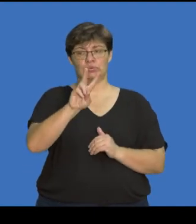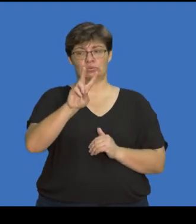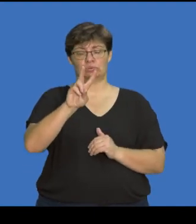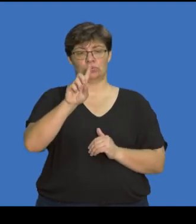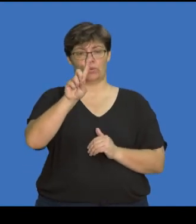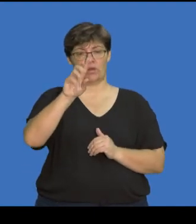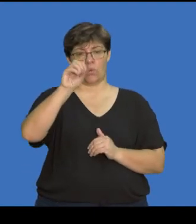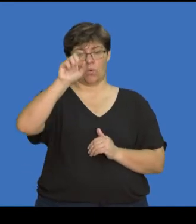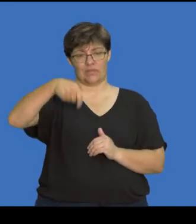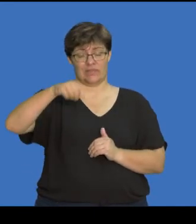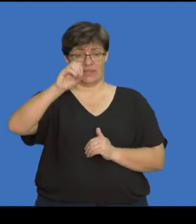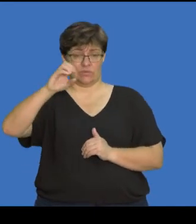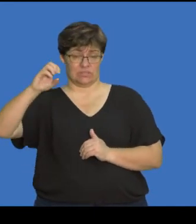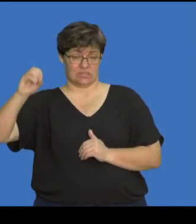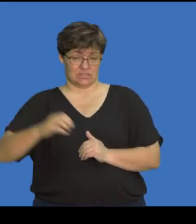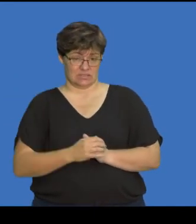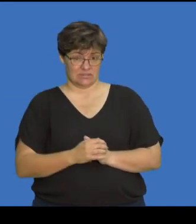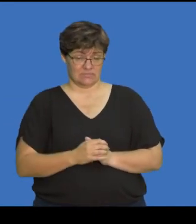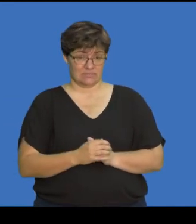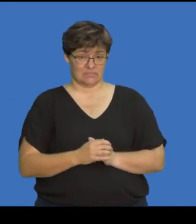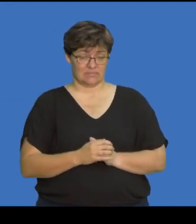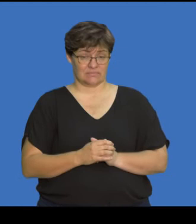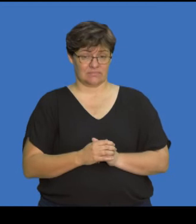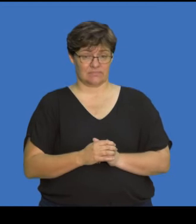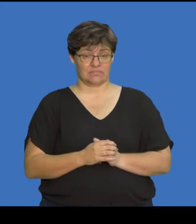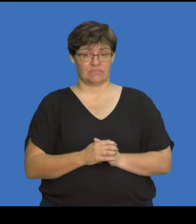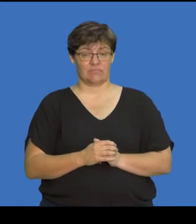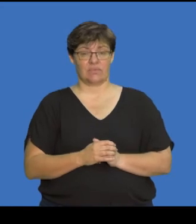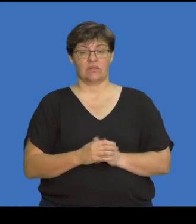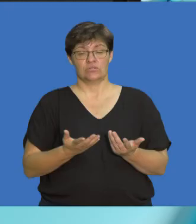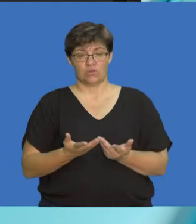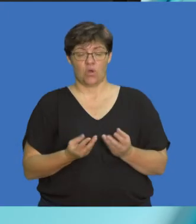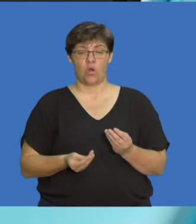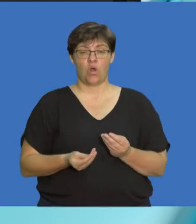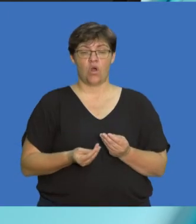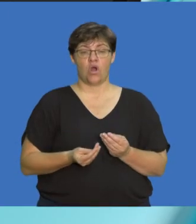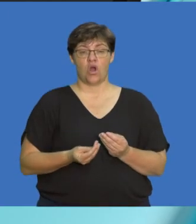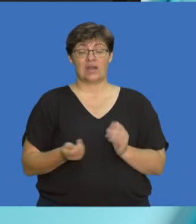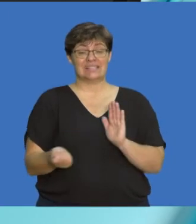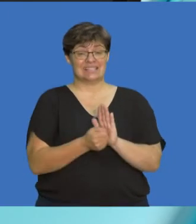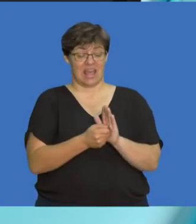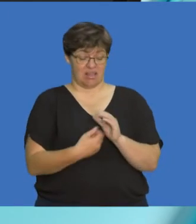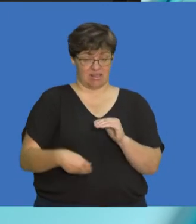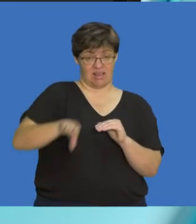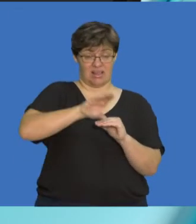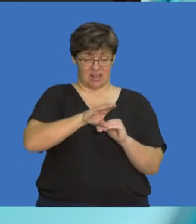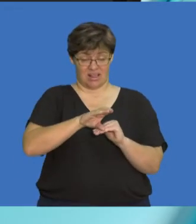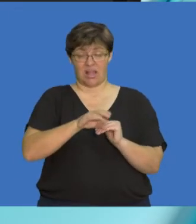210,000 Rand. Got that? Okay. So extra sales would result in a figure